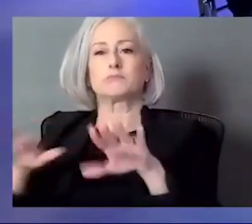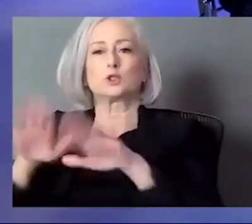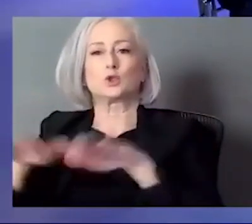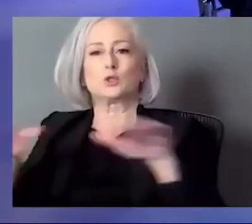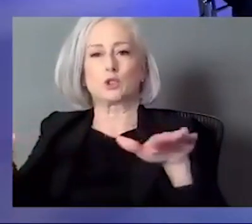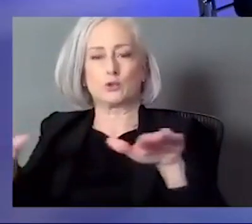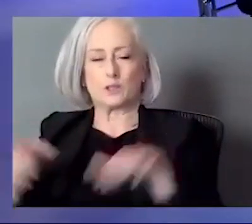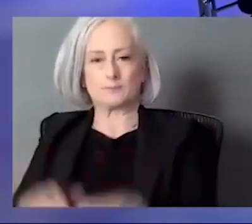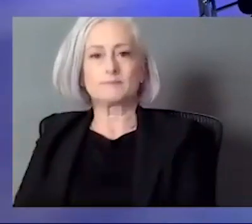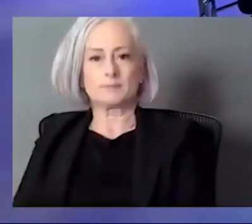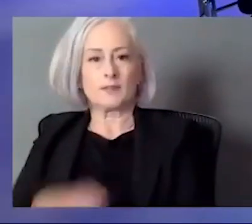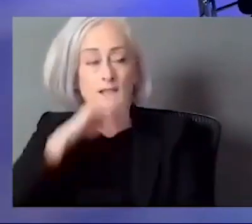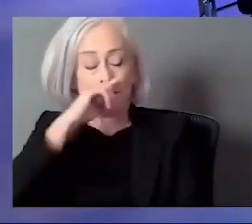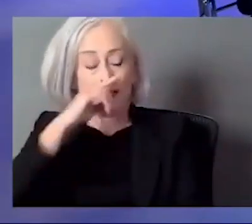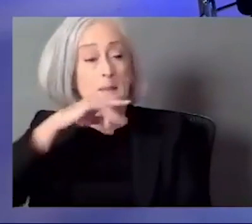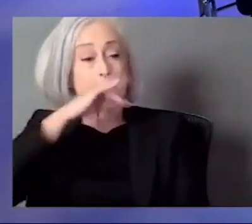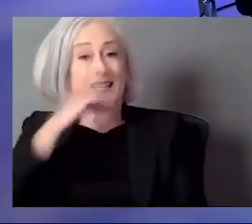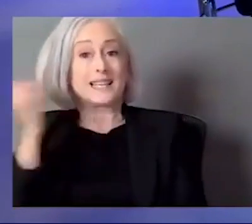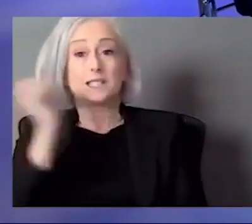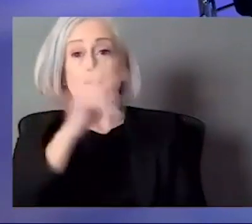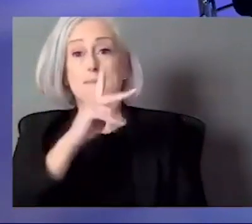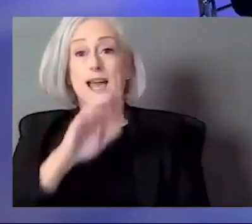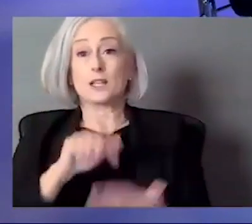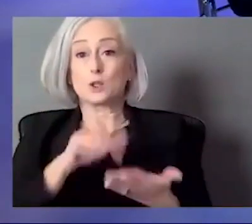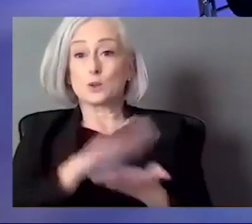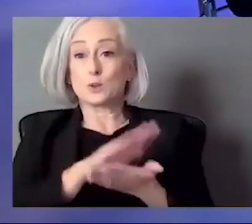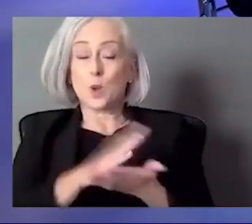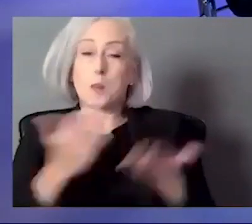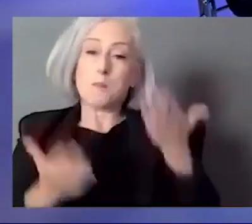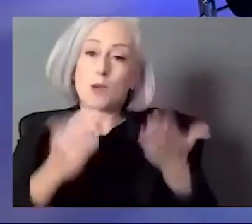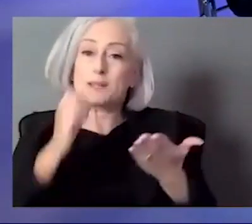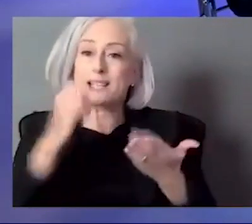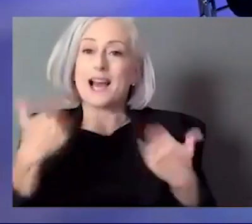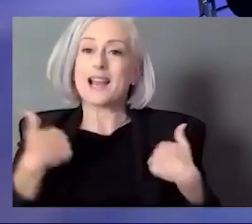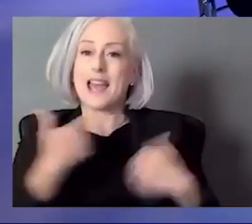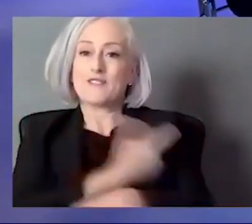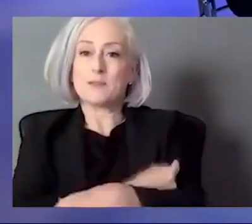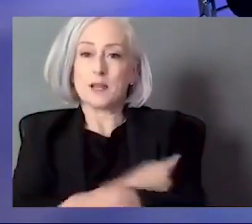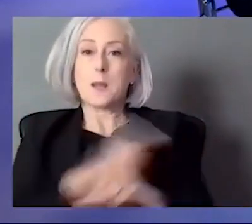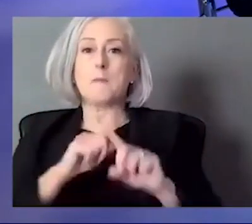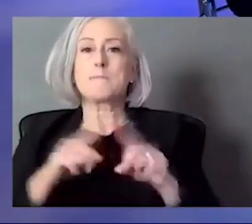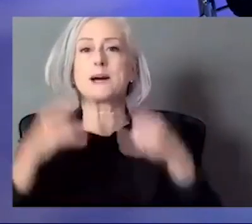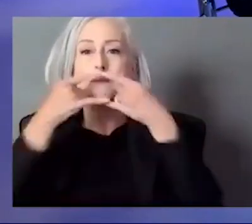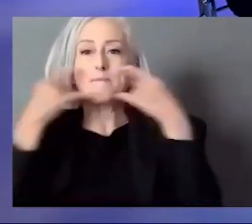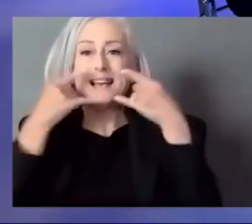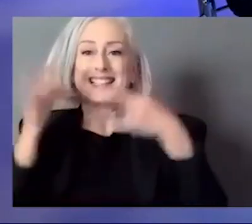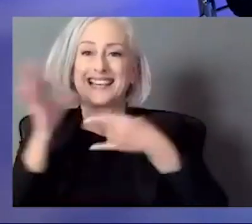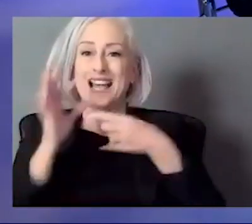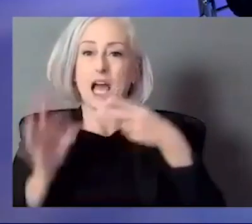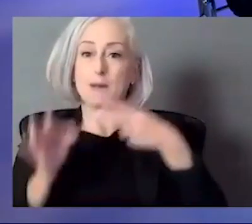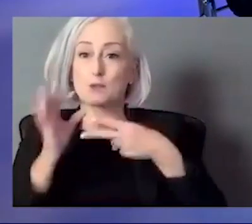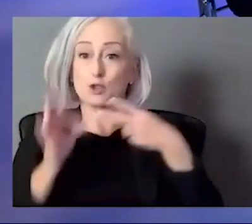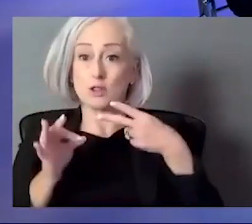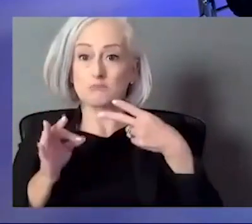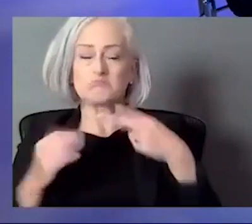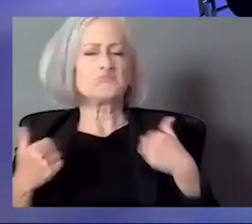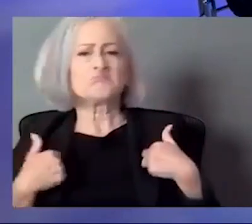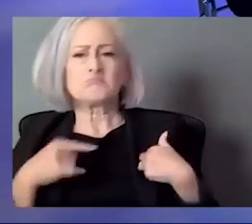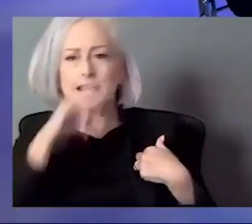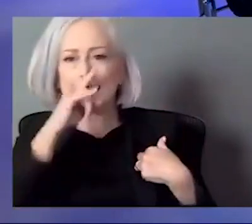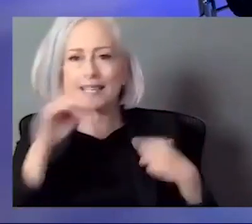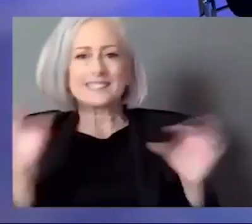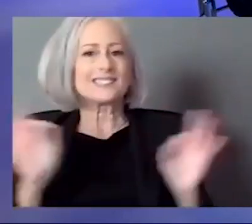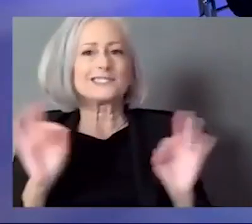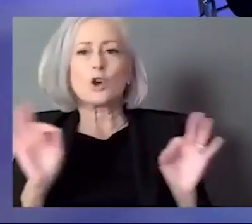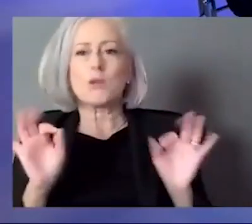to school. They won't be vaccinated, possibly, but masking is going to be optional. My kids have no problems wearing masks. They wear masks all the time.